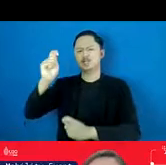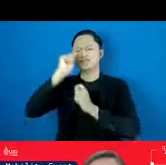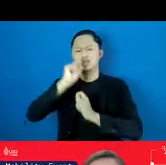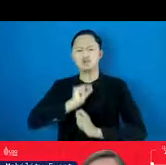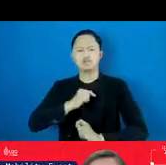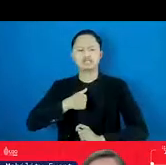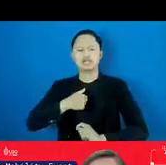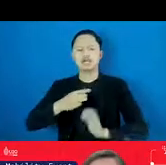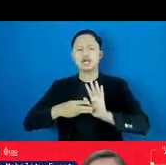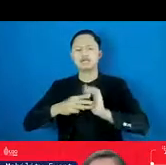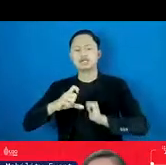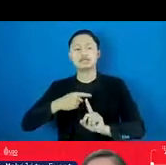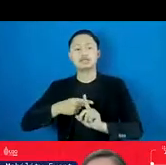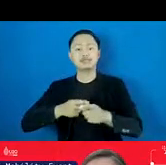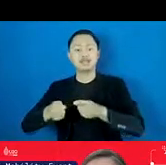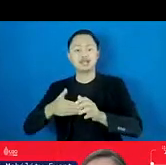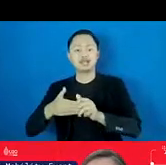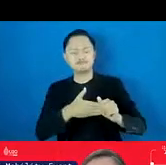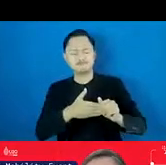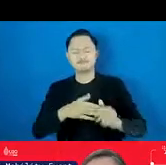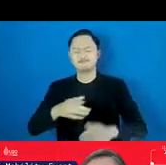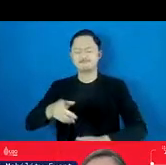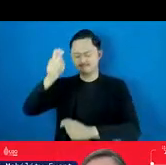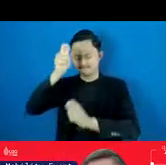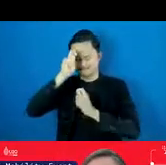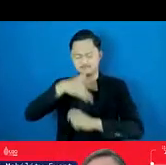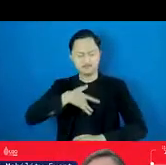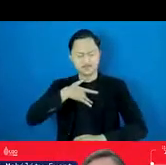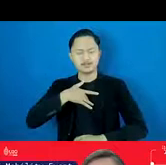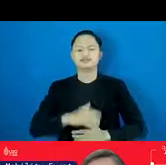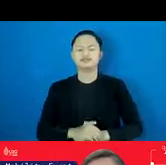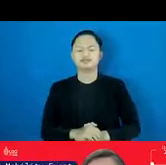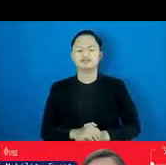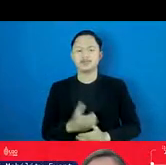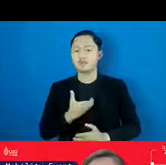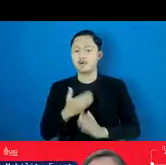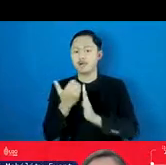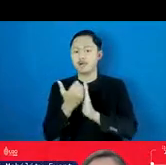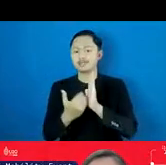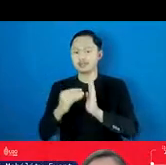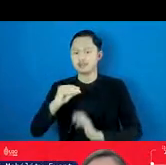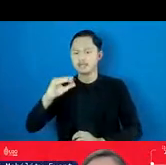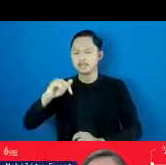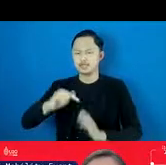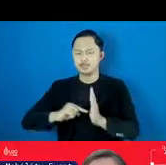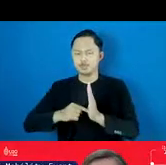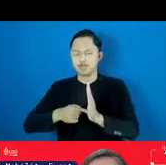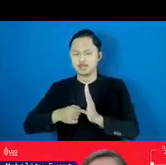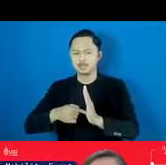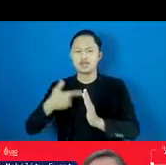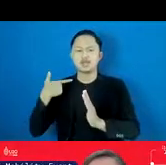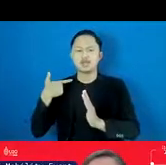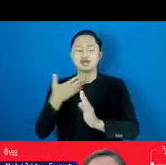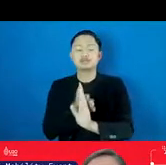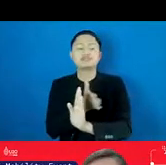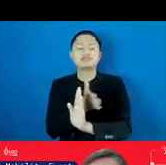moderator for today's event. And before we begin our event this morning, please do allow me